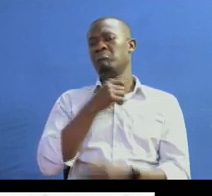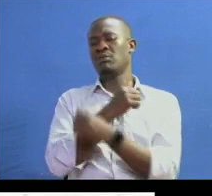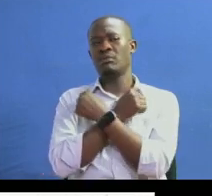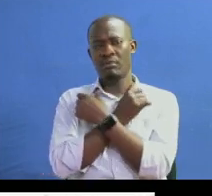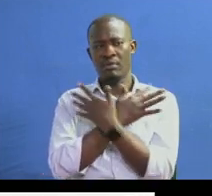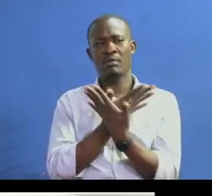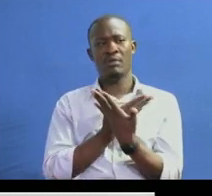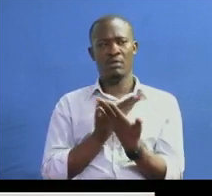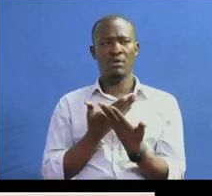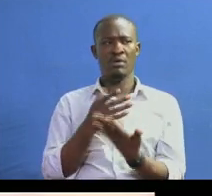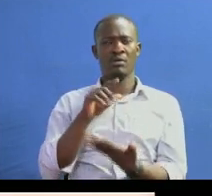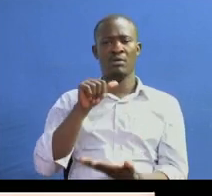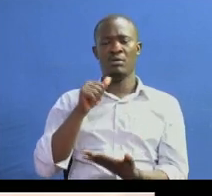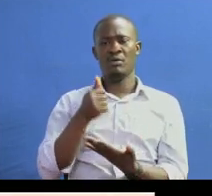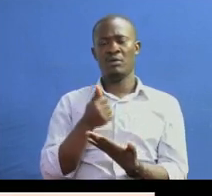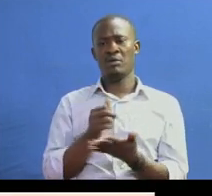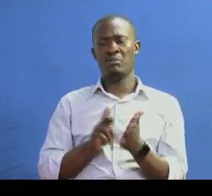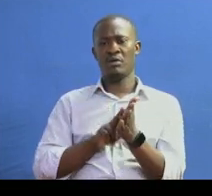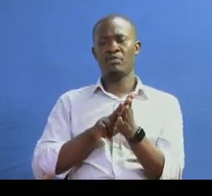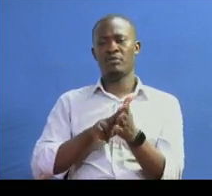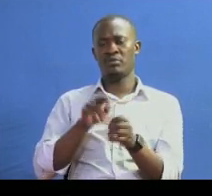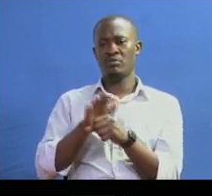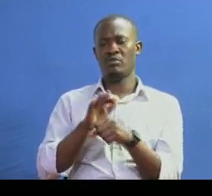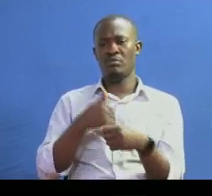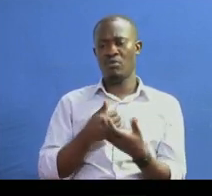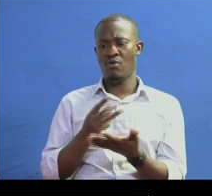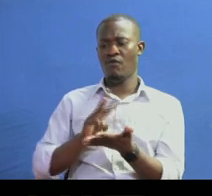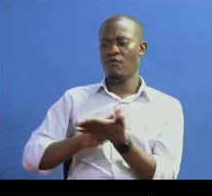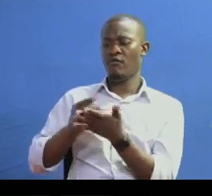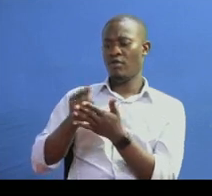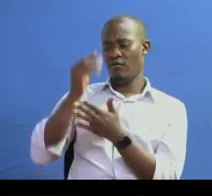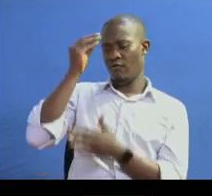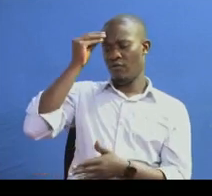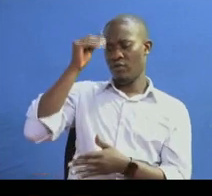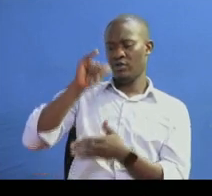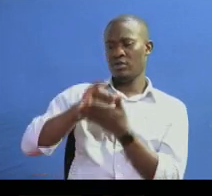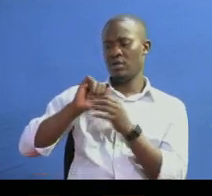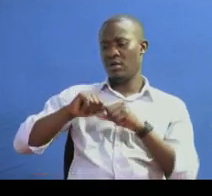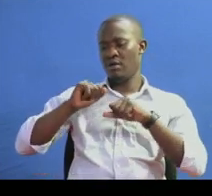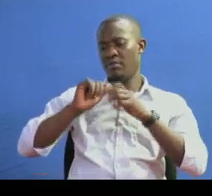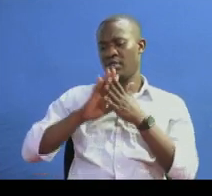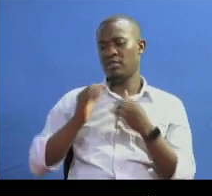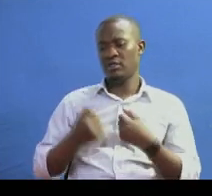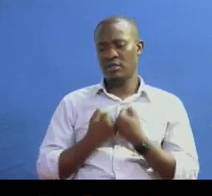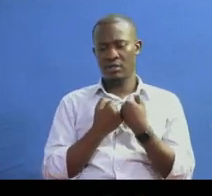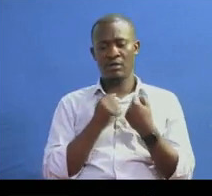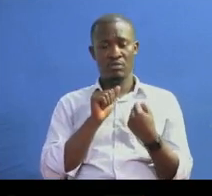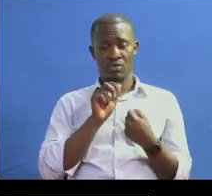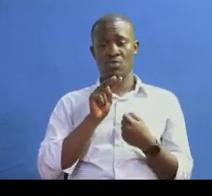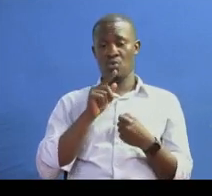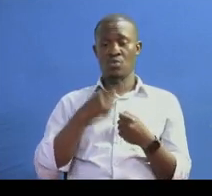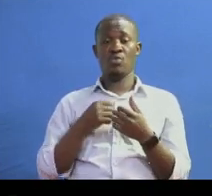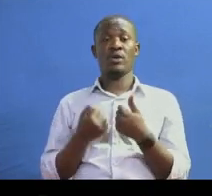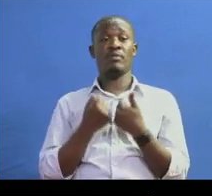as a GPE youth advocate, I advocate for more funding for education, mm-hmm. which I'm really, really happy is happening, because if you'd have looked at what